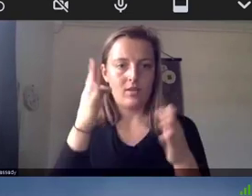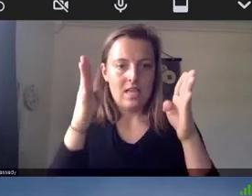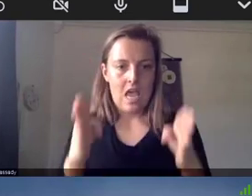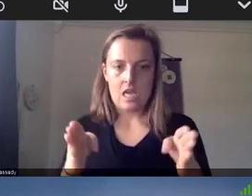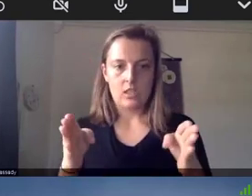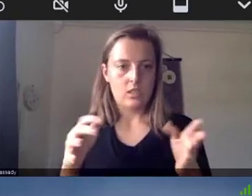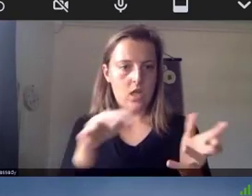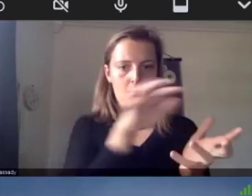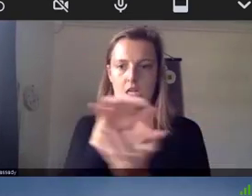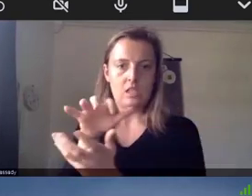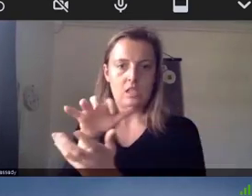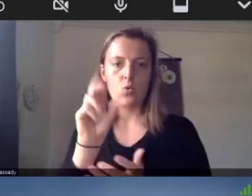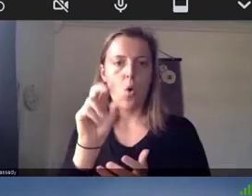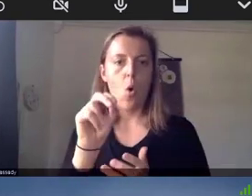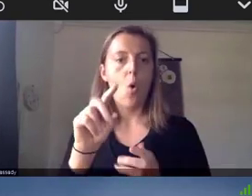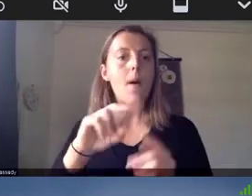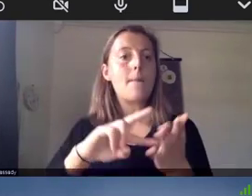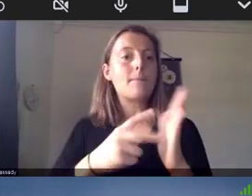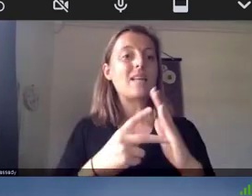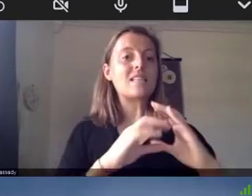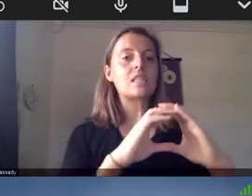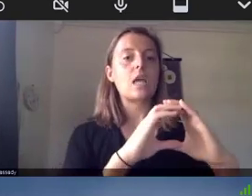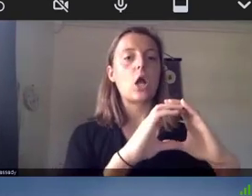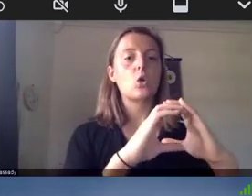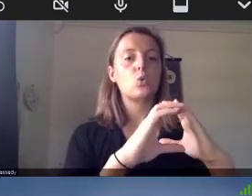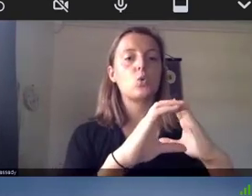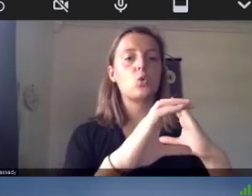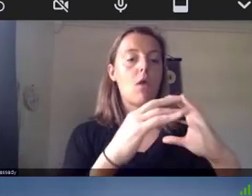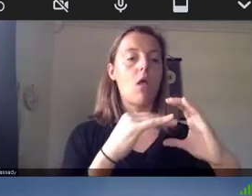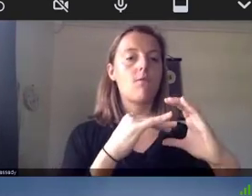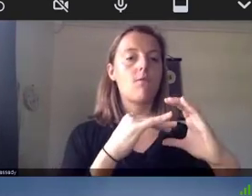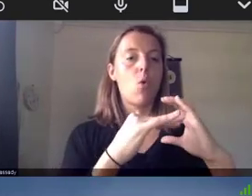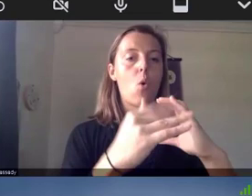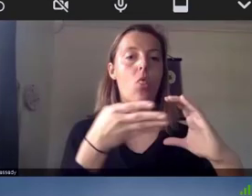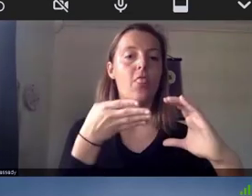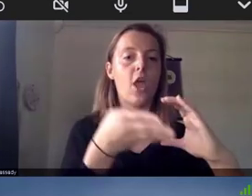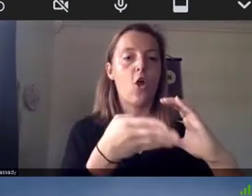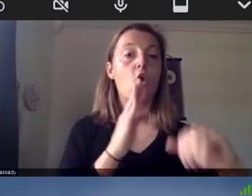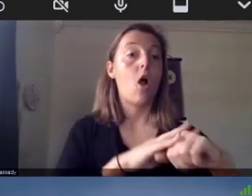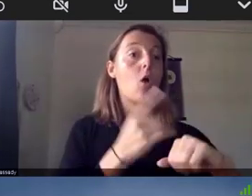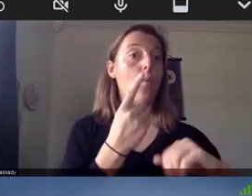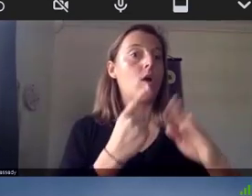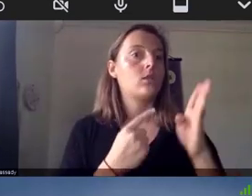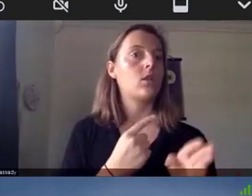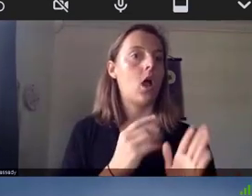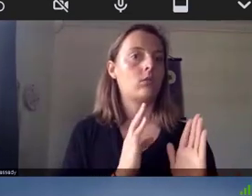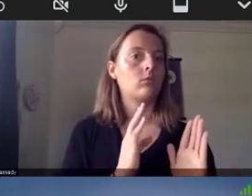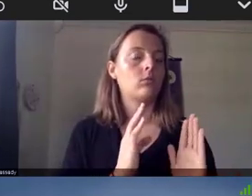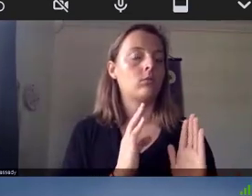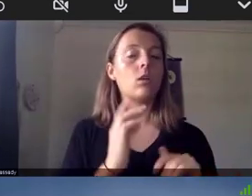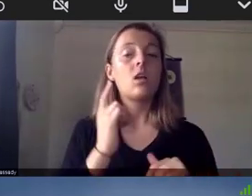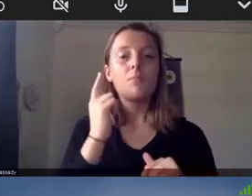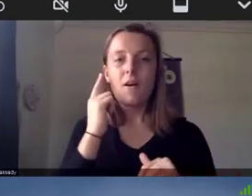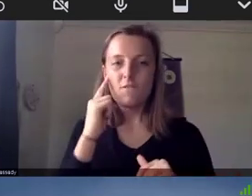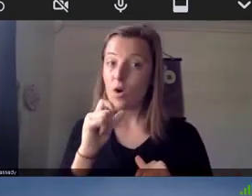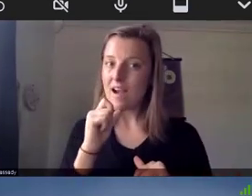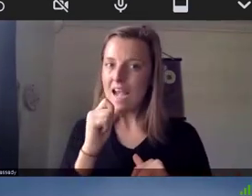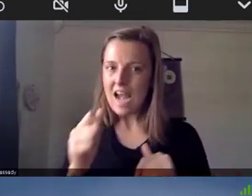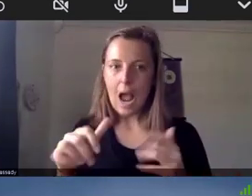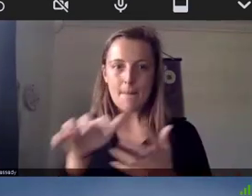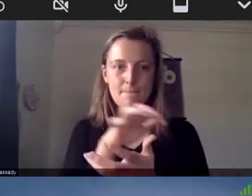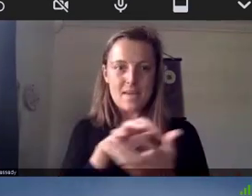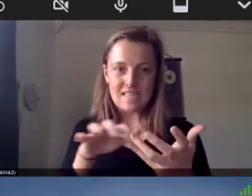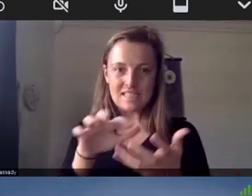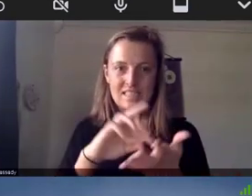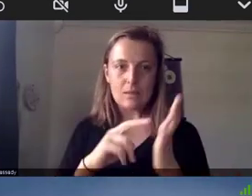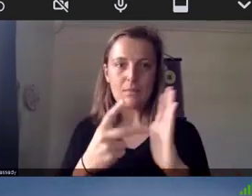side. But then to be unmixed, there has to be channels on the other side. So then that's